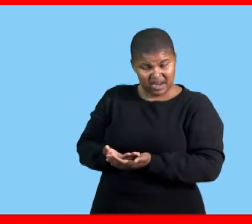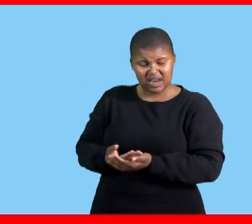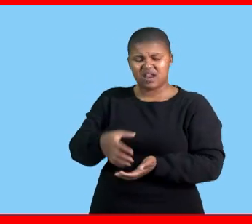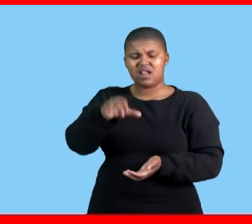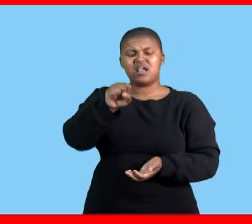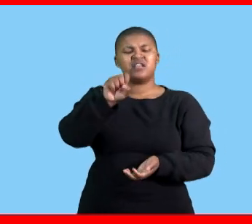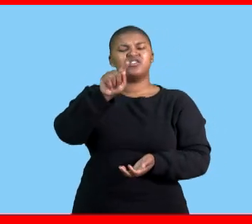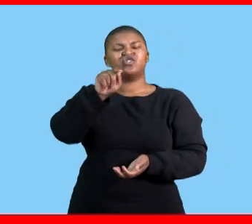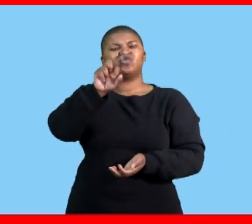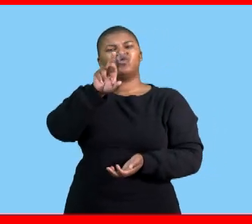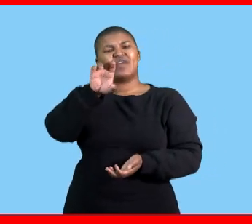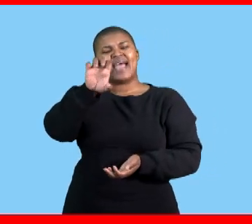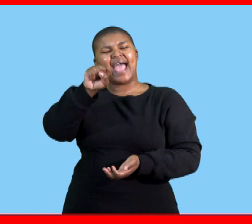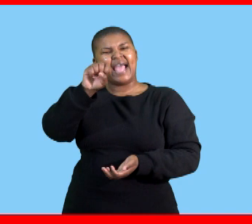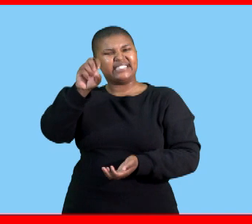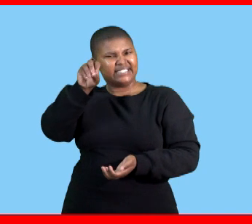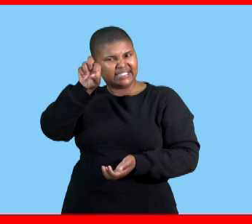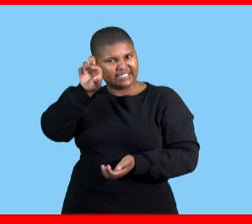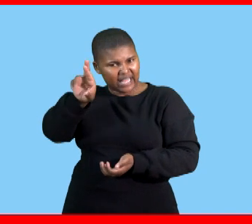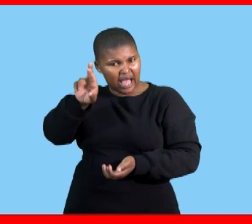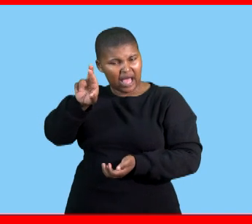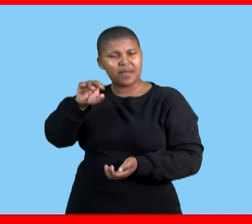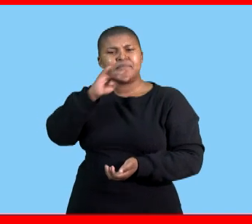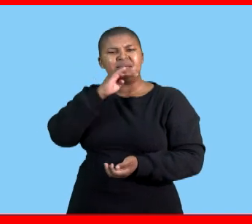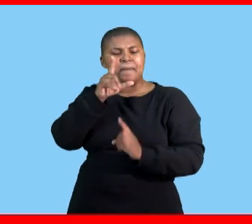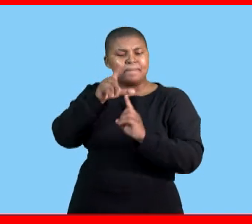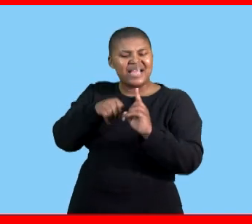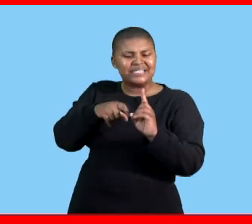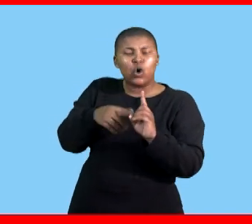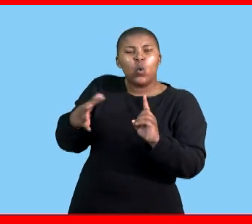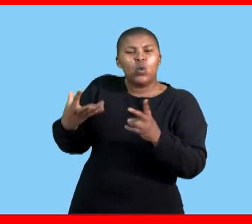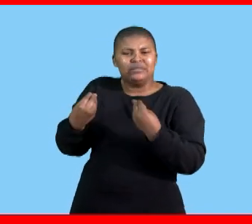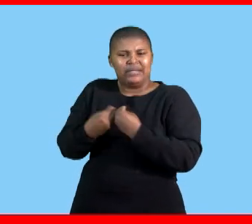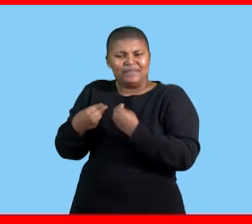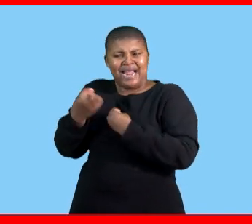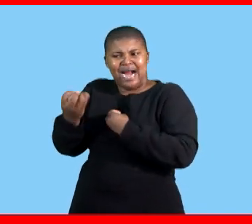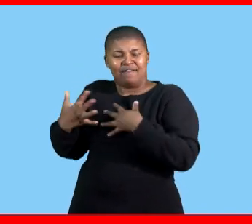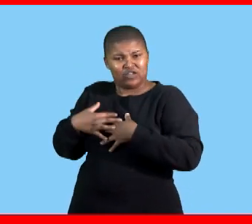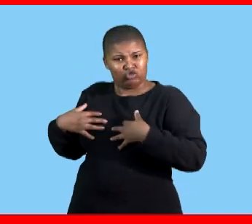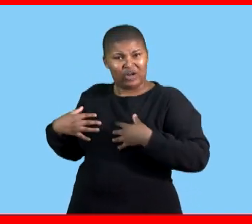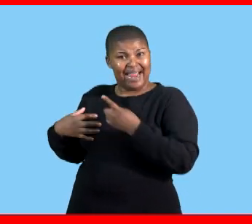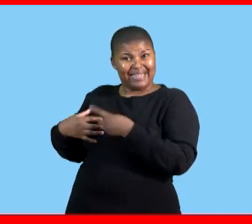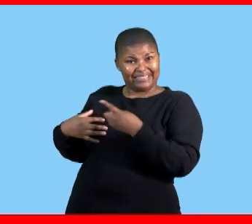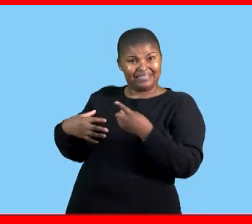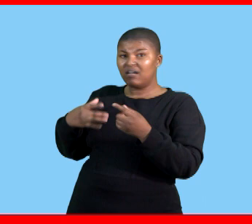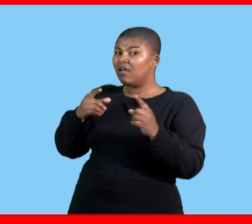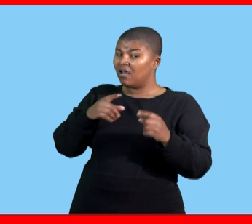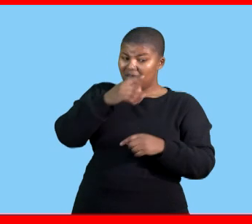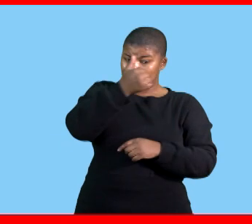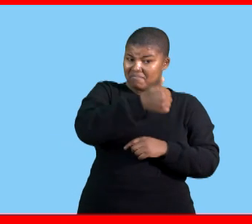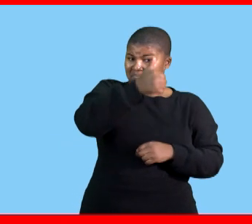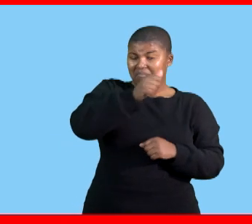is simply something or someone that is causing you stress. Then I will go through that